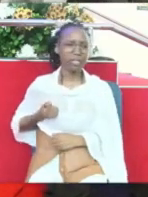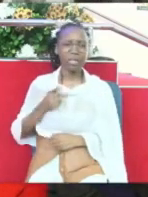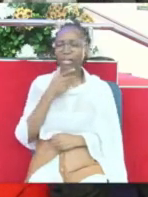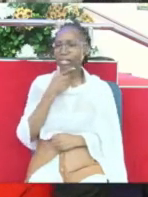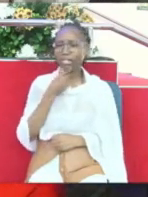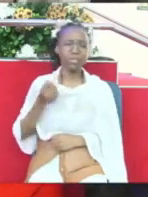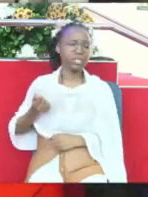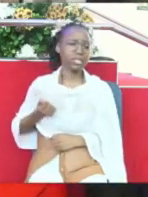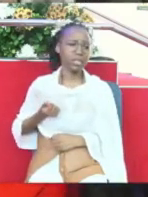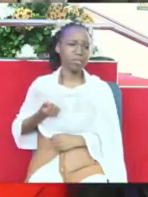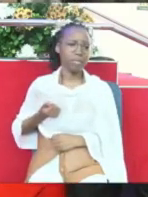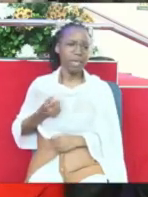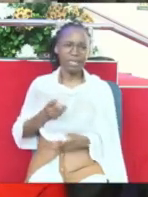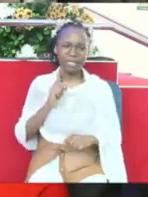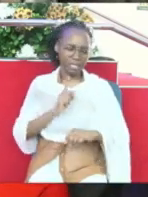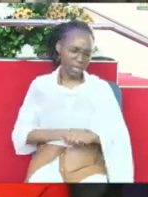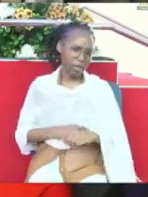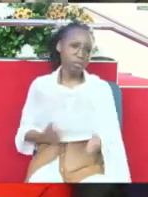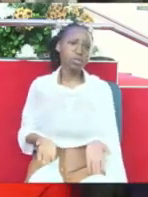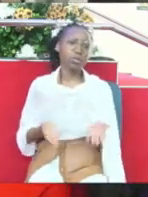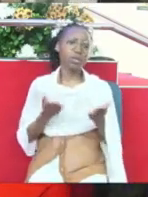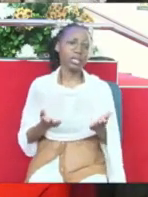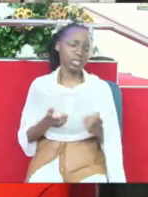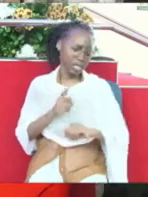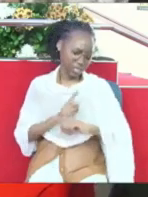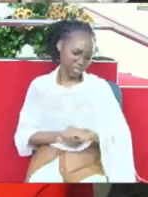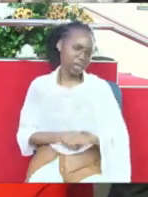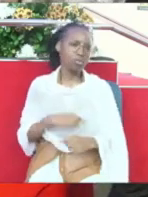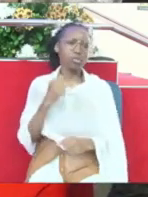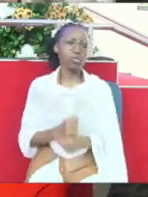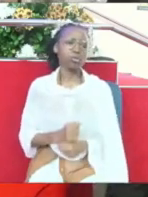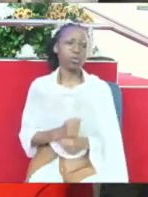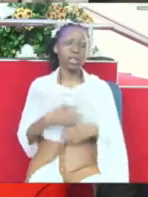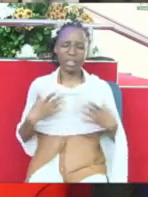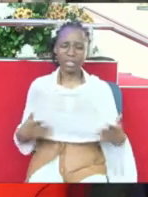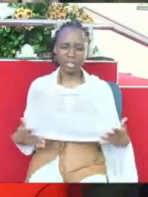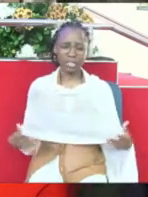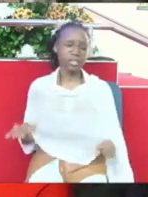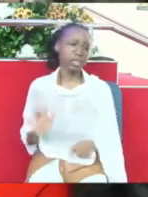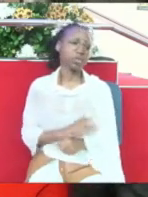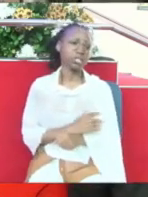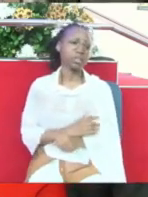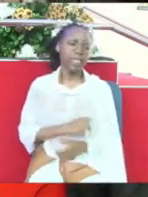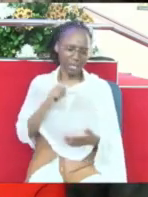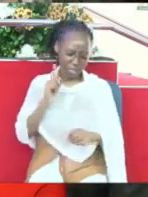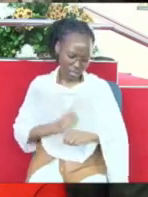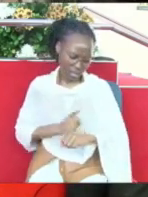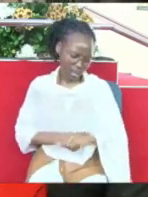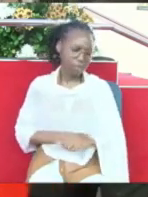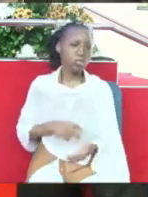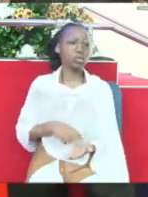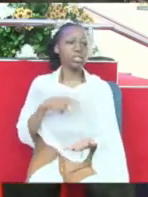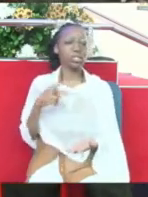Ni wakati wa kuinuka. Because it is time to do exploits. Kwa sababu ni wakati wa kufanya makuu. It is time to arise. Ni wakati wa